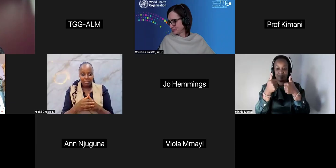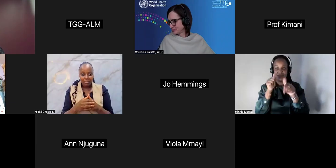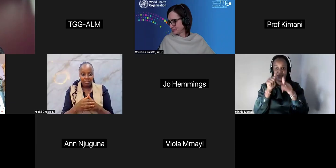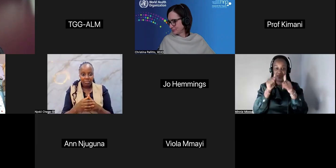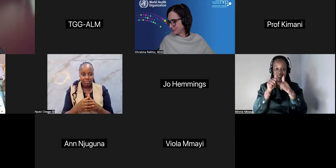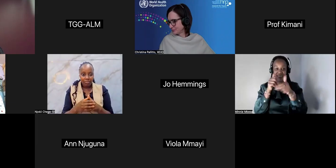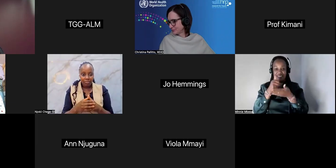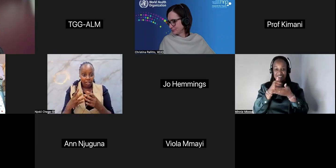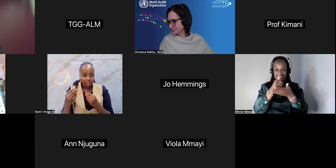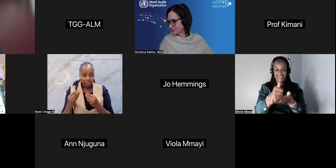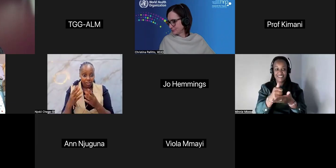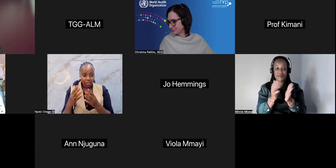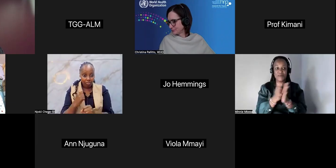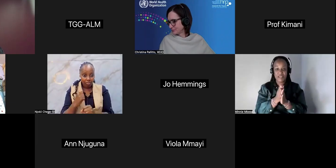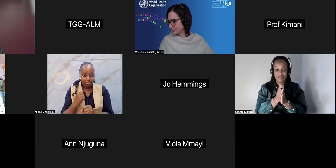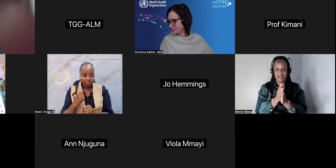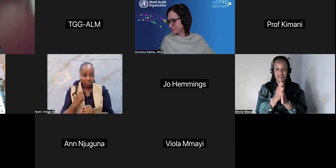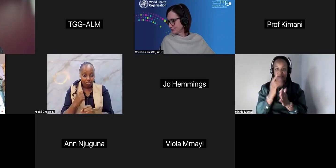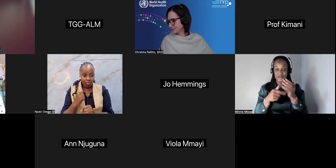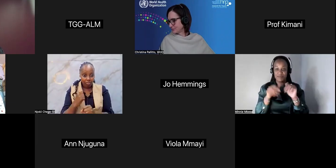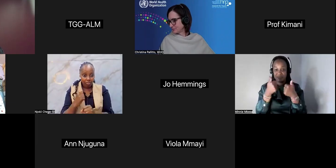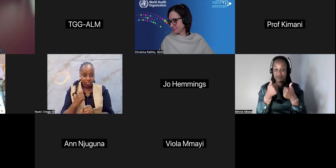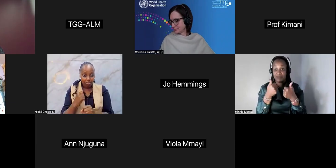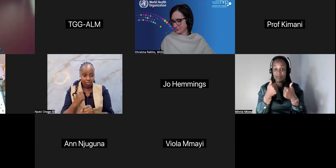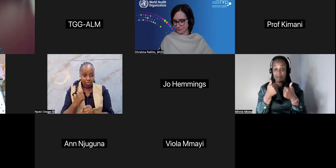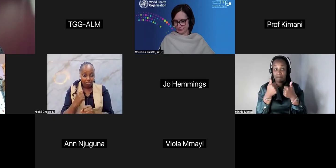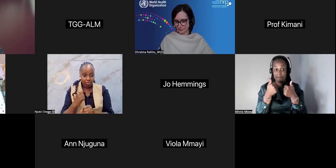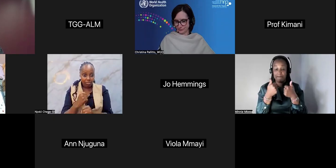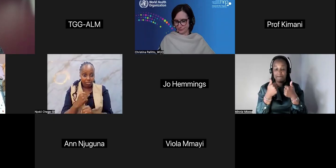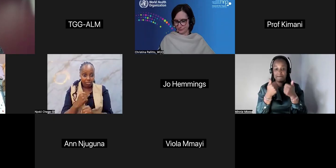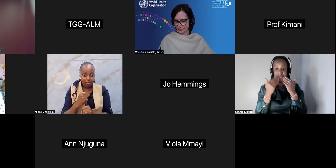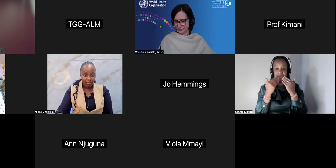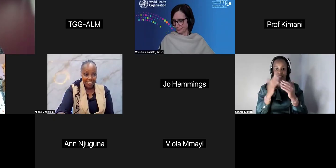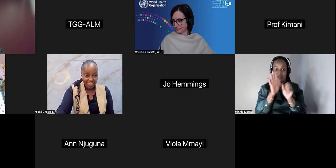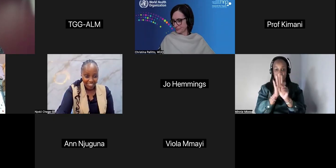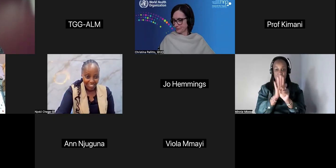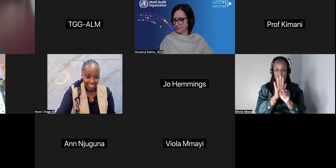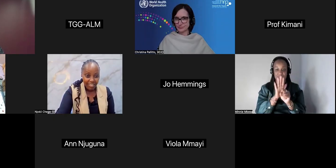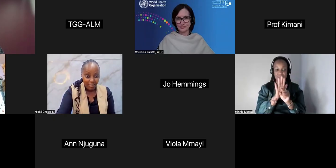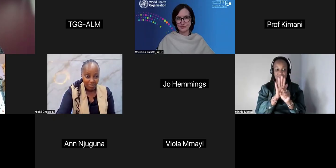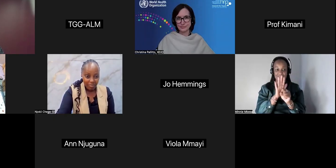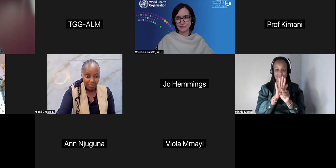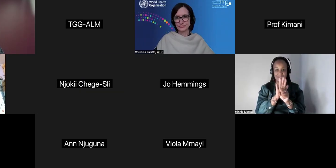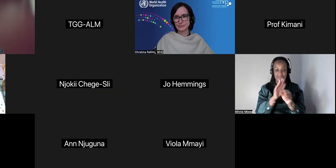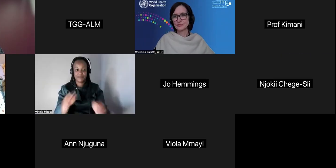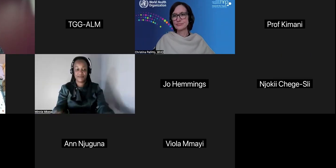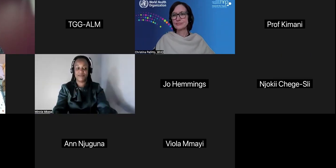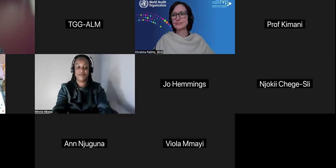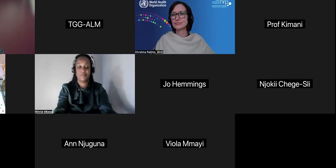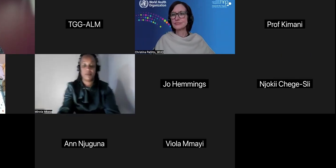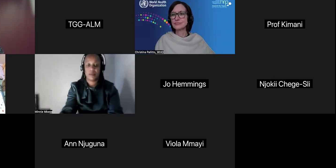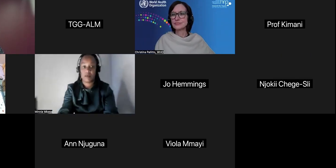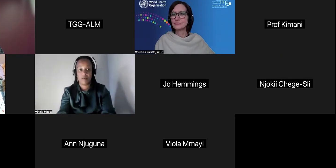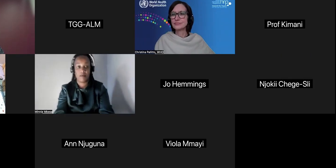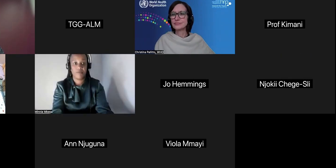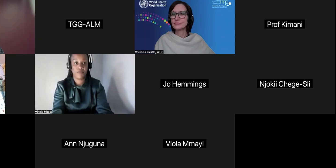integration. Over to you. Okay. Thank you so much, Roshi. Yeah, as my colleagues have said,